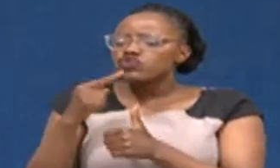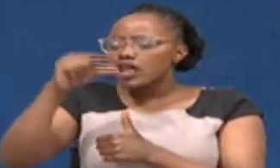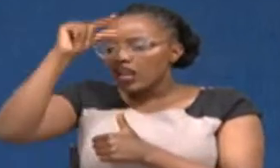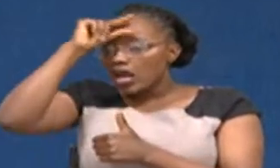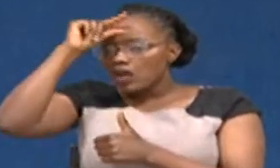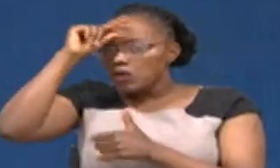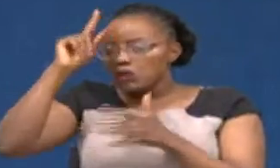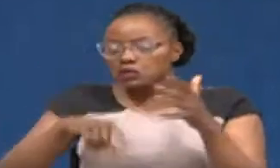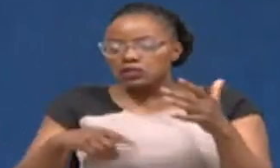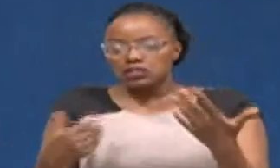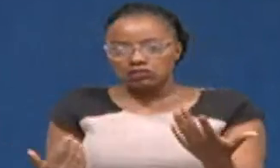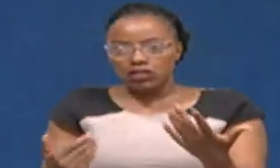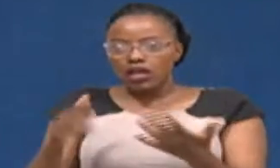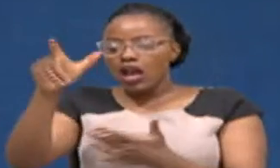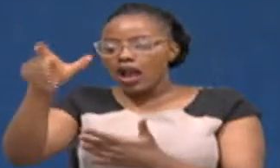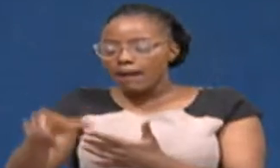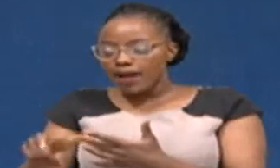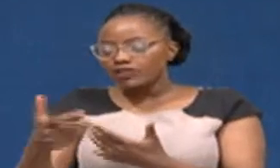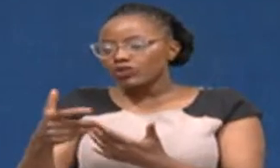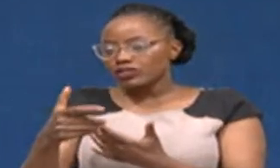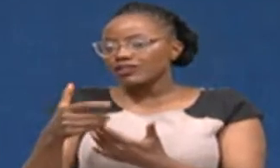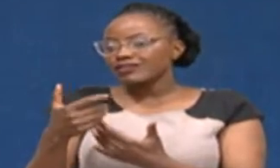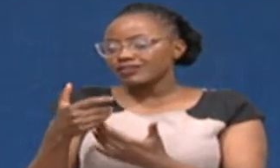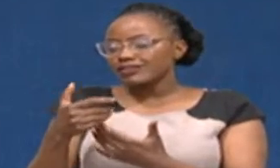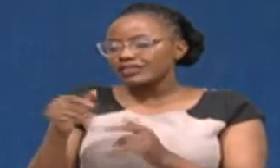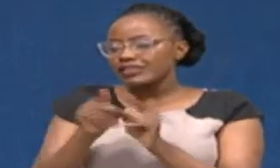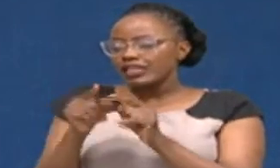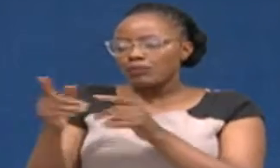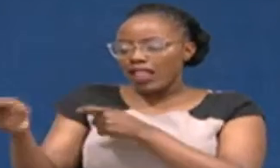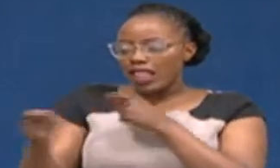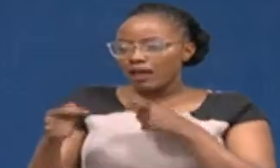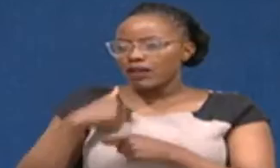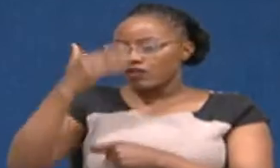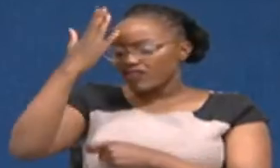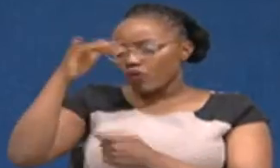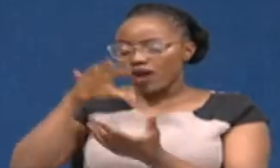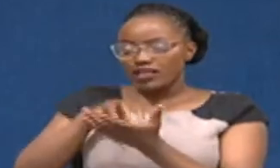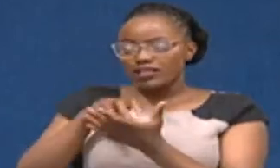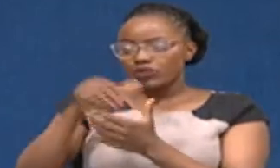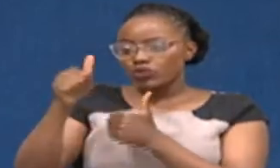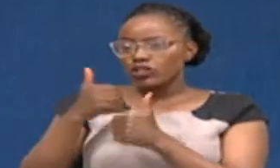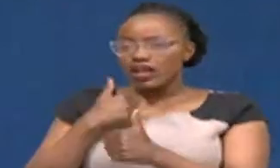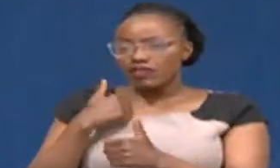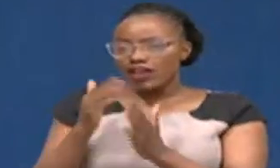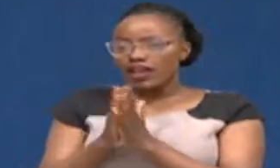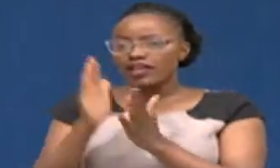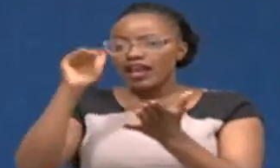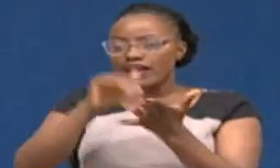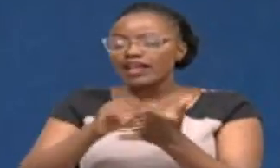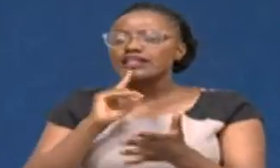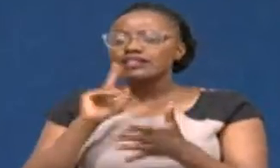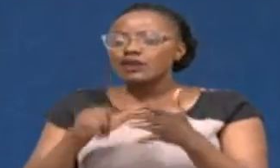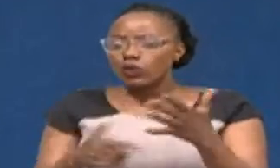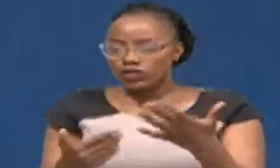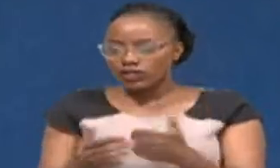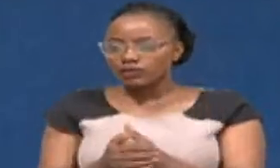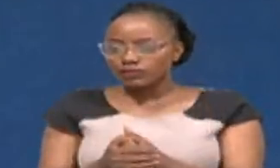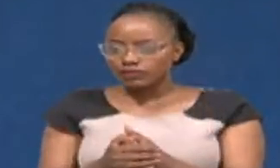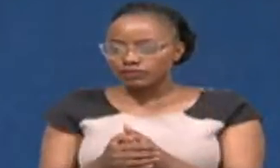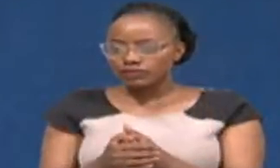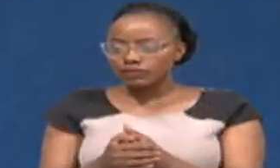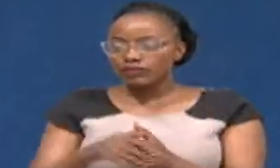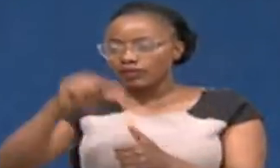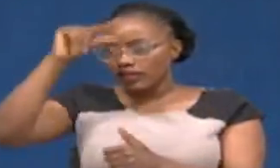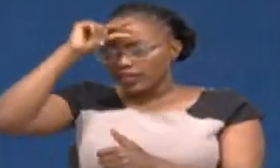the government somebody took advantage of me because that was the situation? All right. Again, I must say this. Yeah.